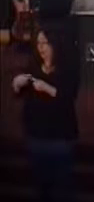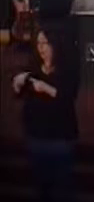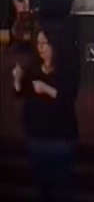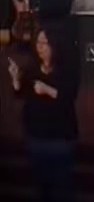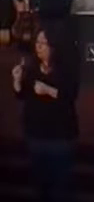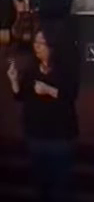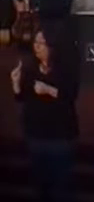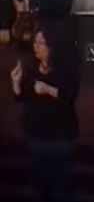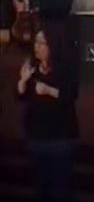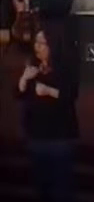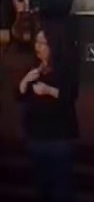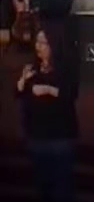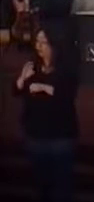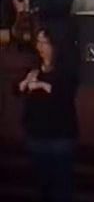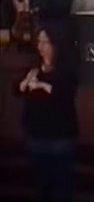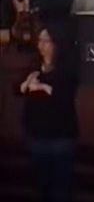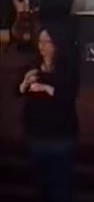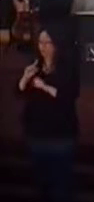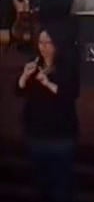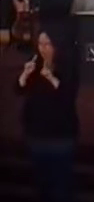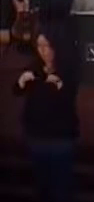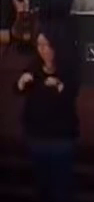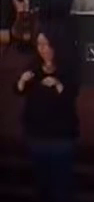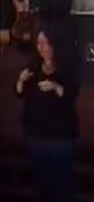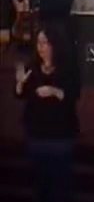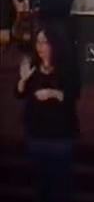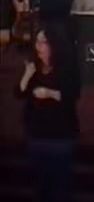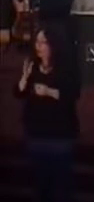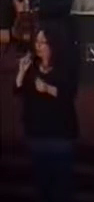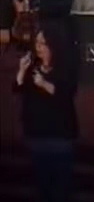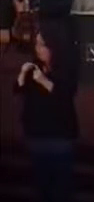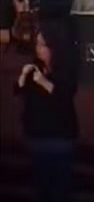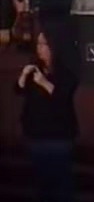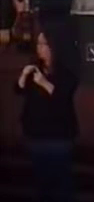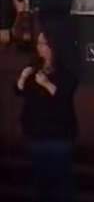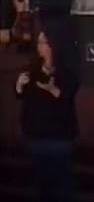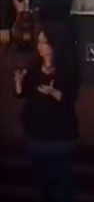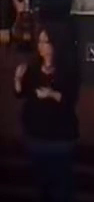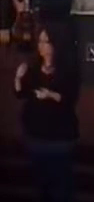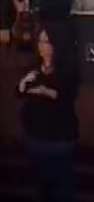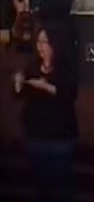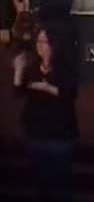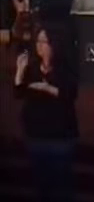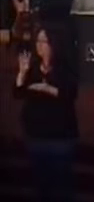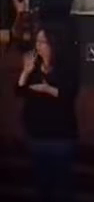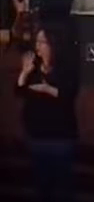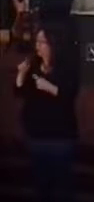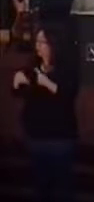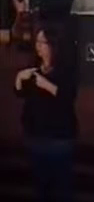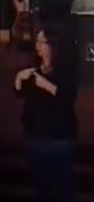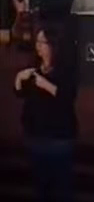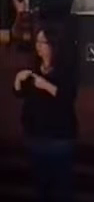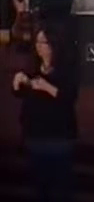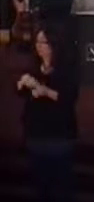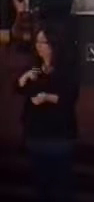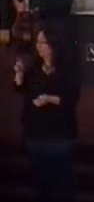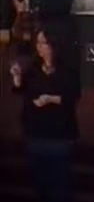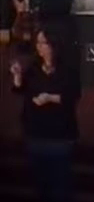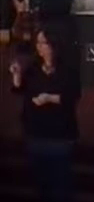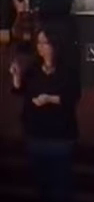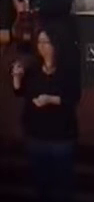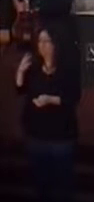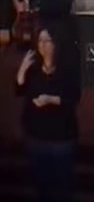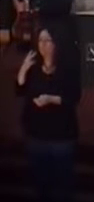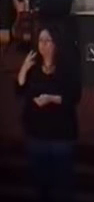as a church. What are the goals that we want to accomplish? If you were here last week, we talked about the journey of seeing, how it's important